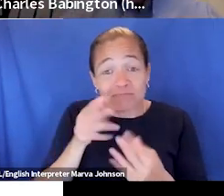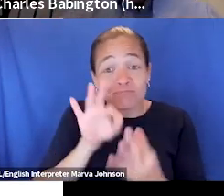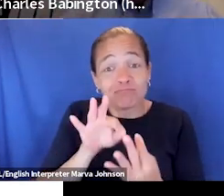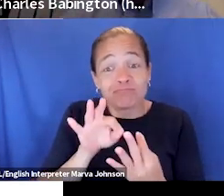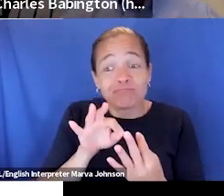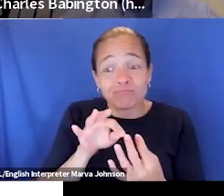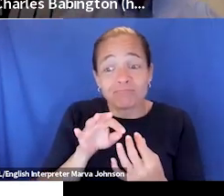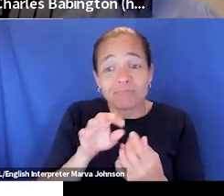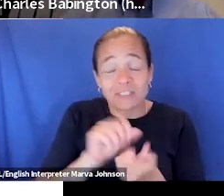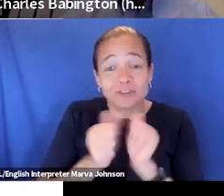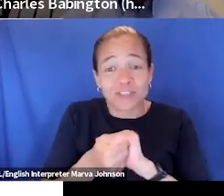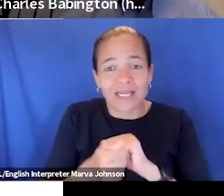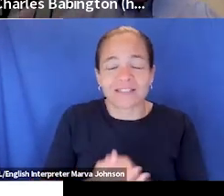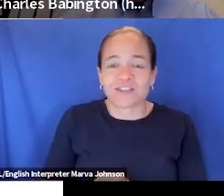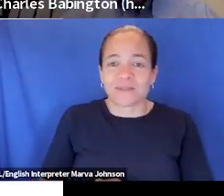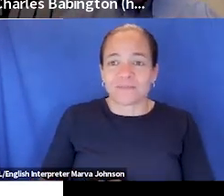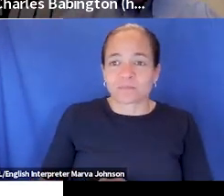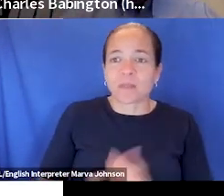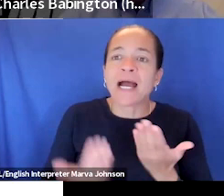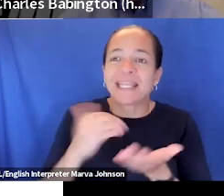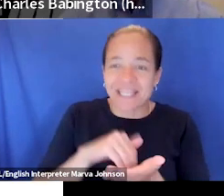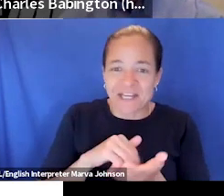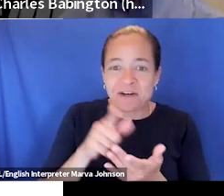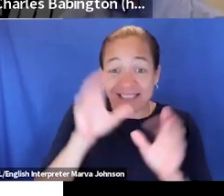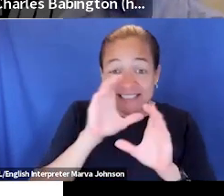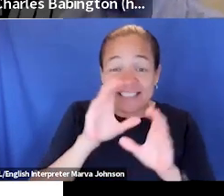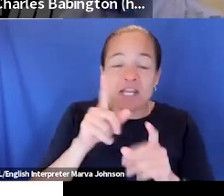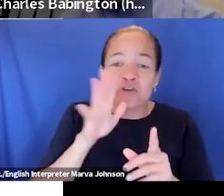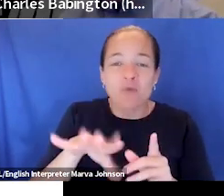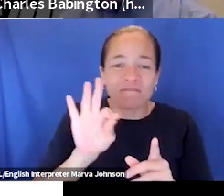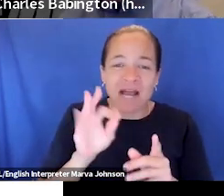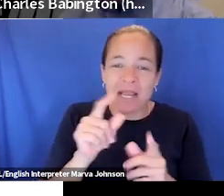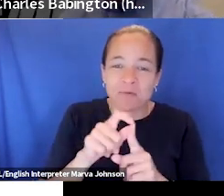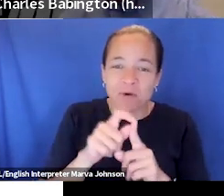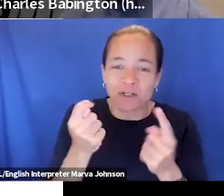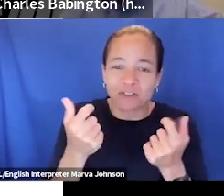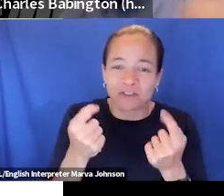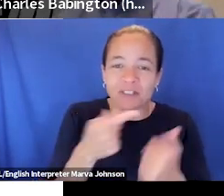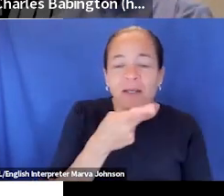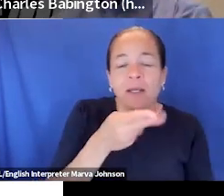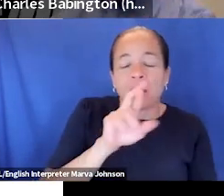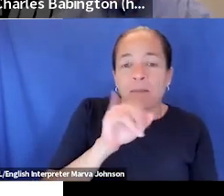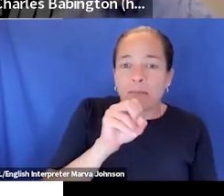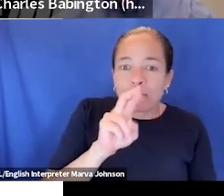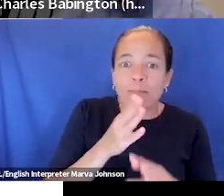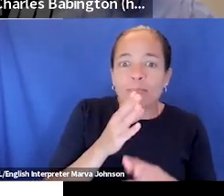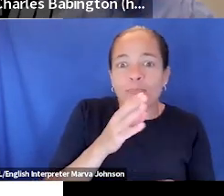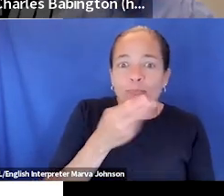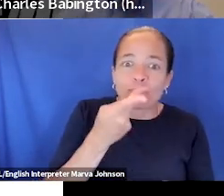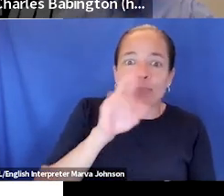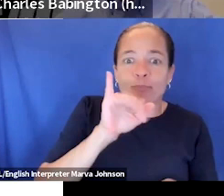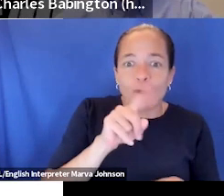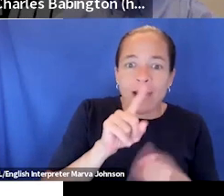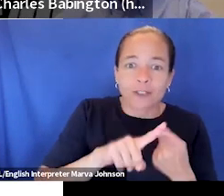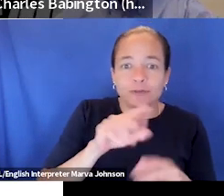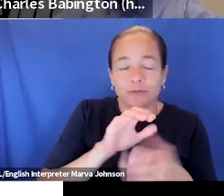good work. Seeking you shall find. When you seek words to cut, you start seeing things like prior to her marriage, variety of employment